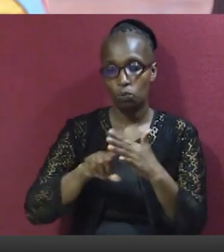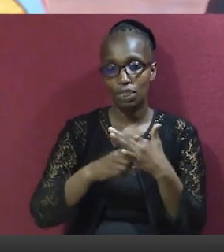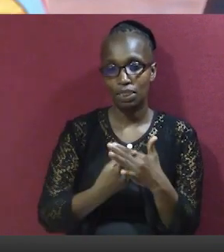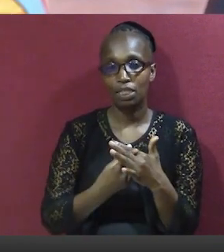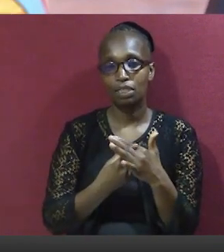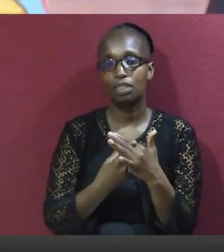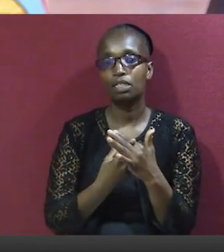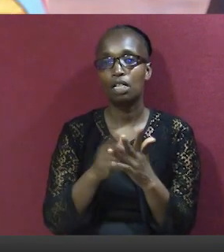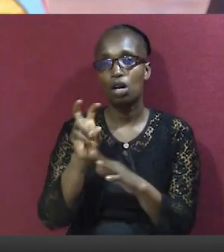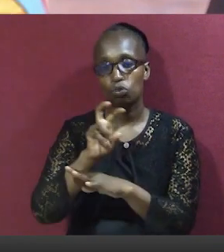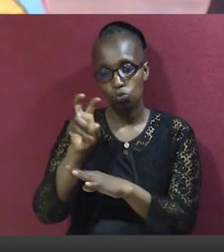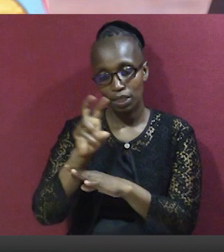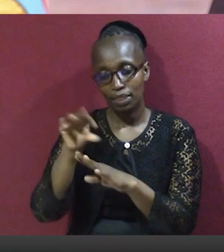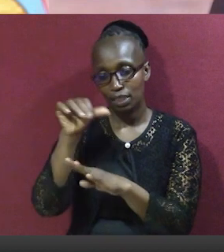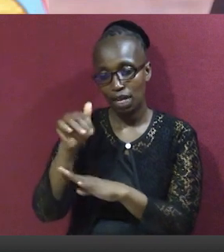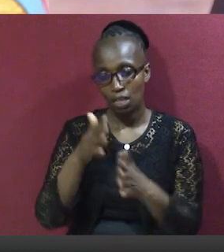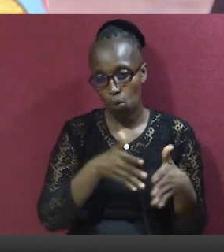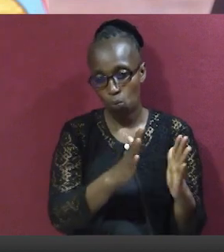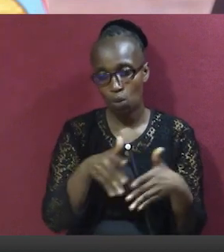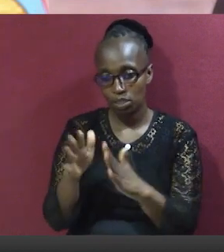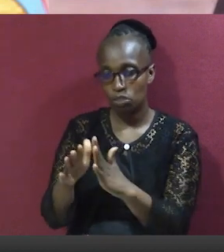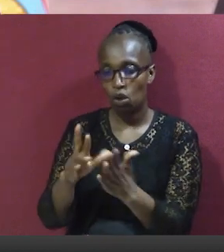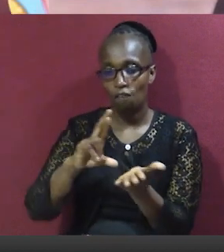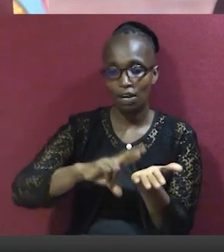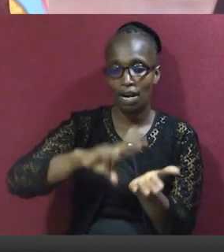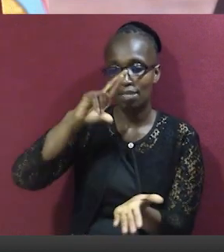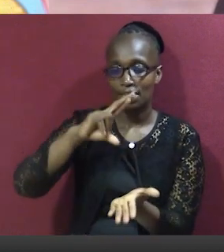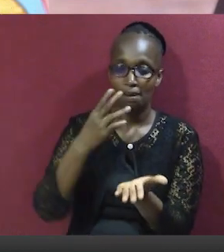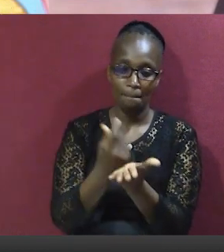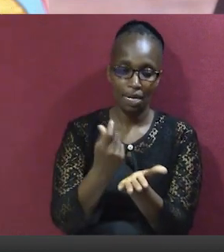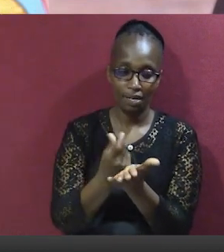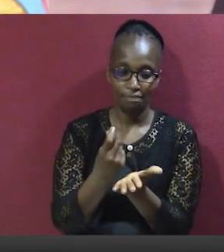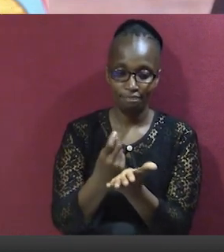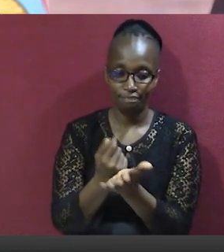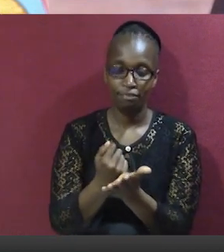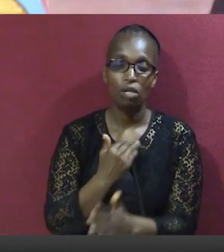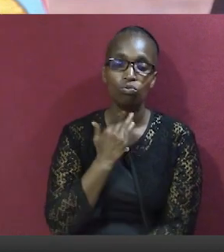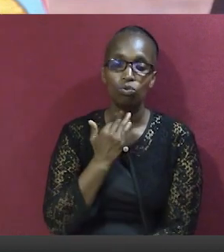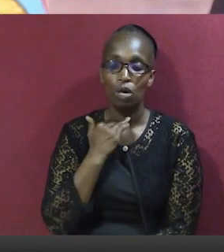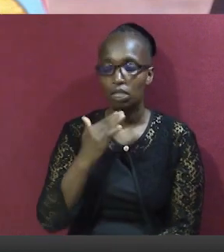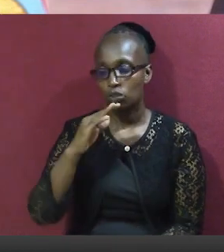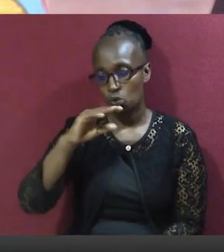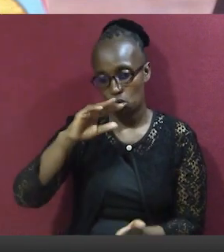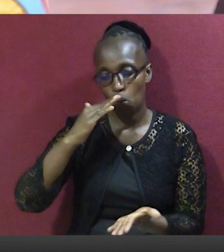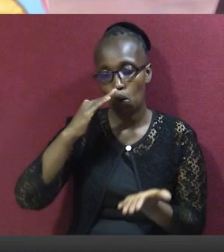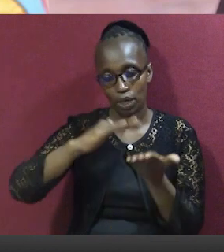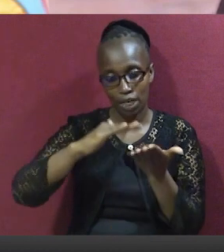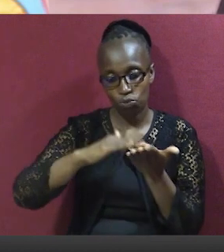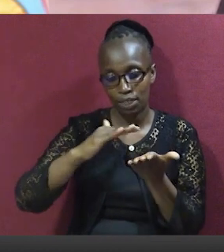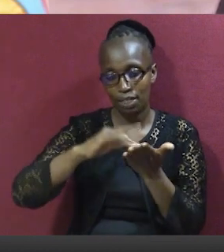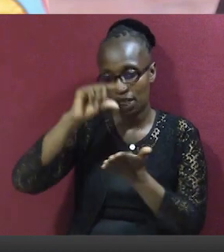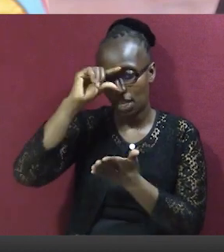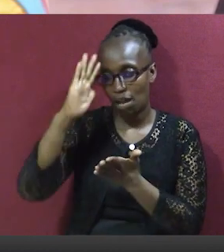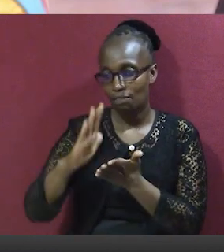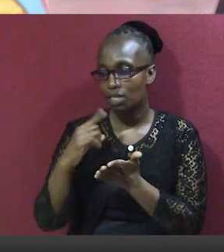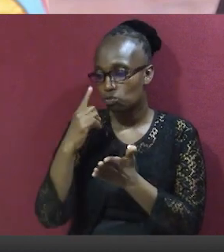that counties are beginning to also look at other avenues of raising resources. And I